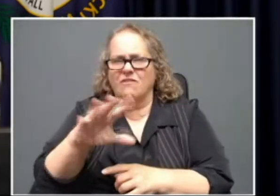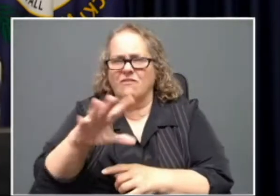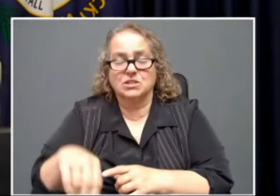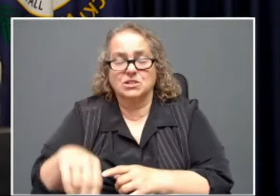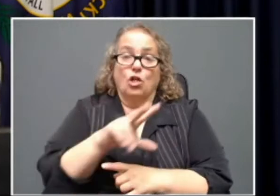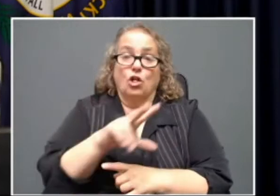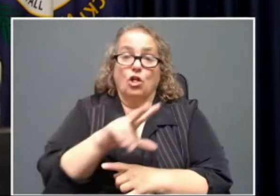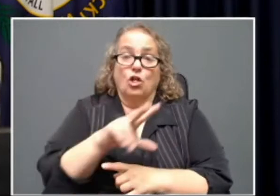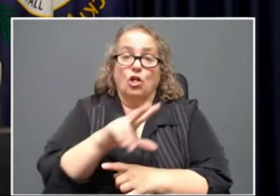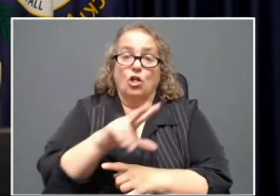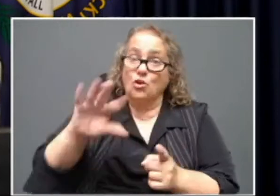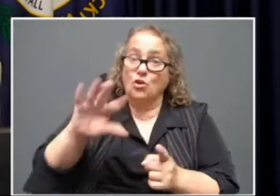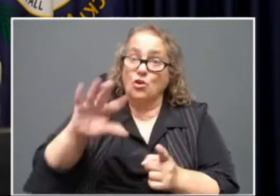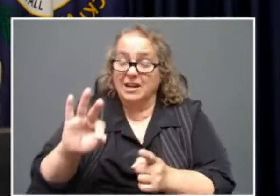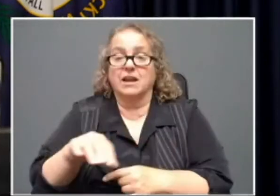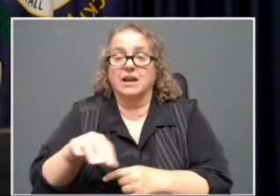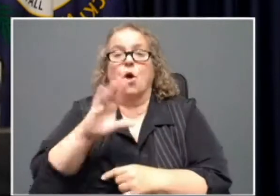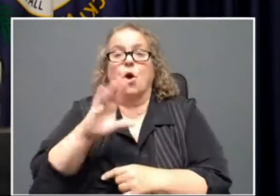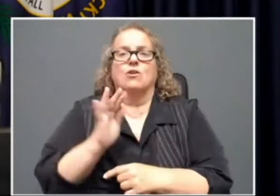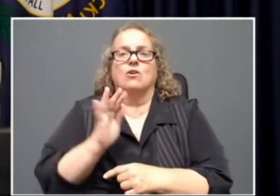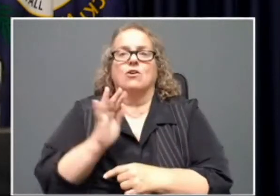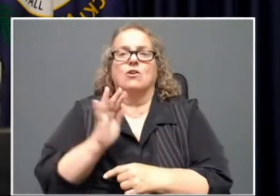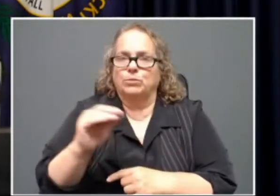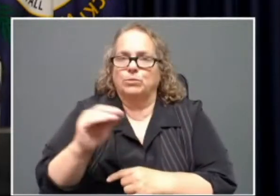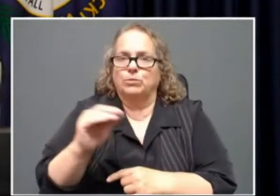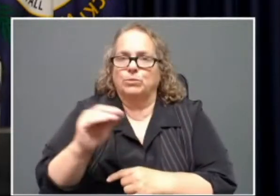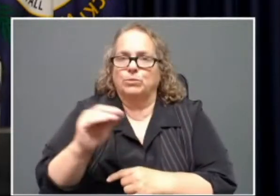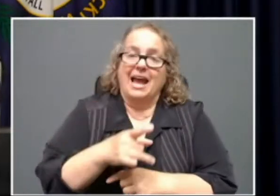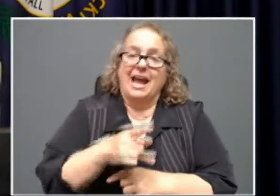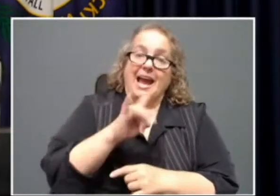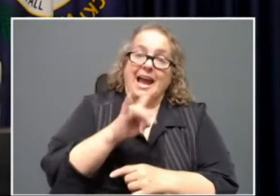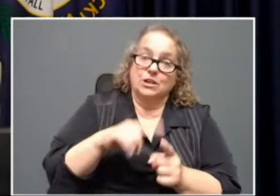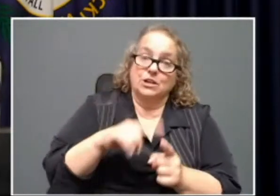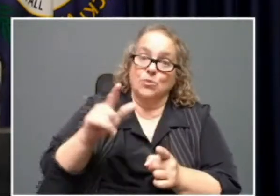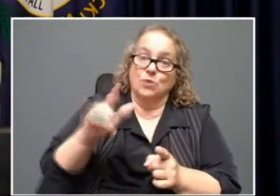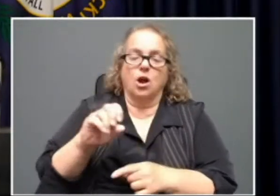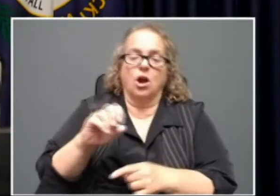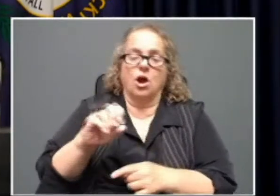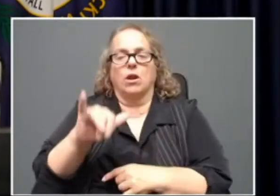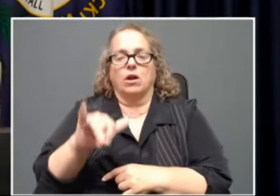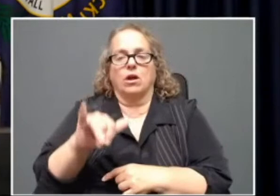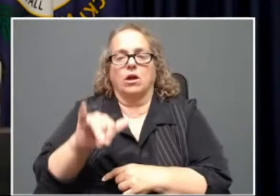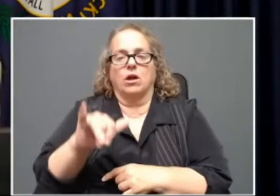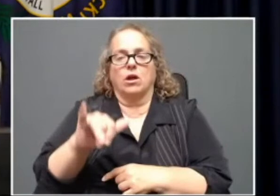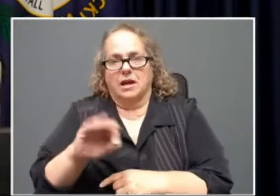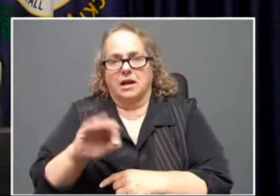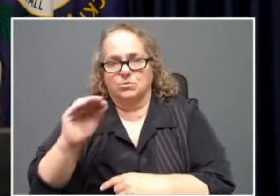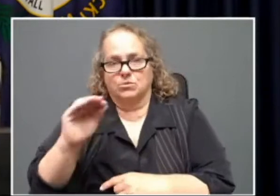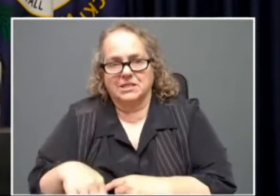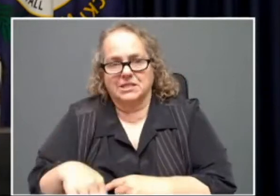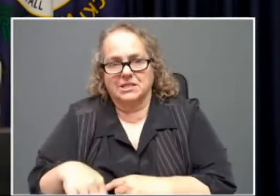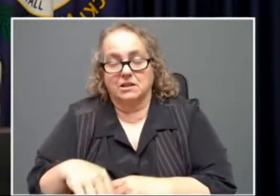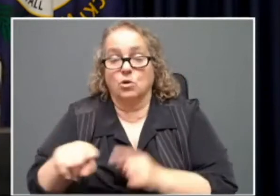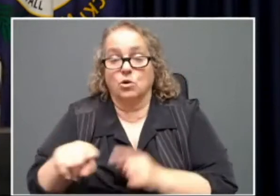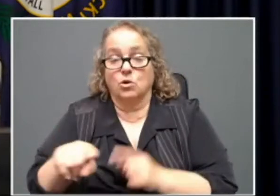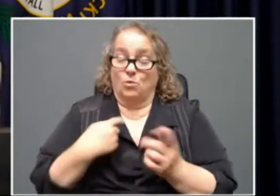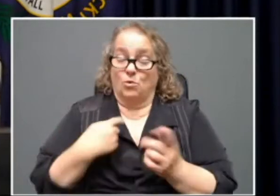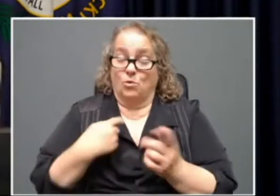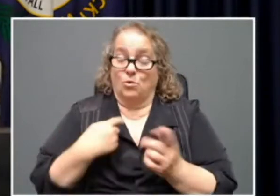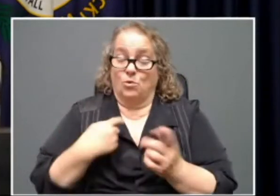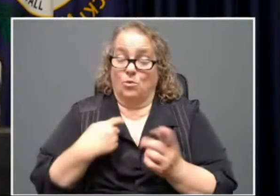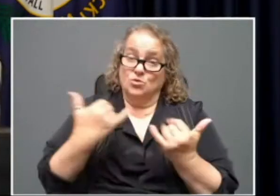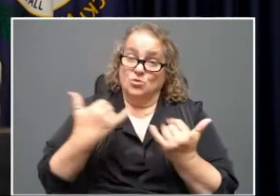just 40%. 18 to 29, just 29%. When we go over today's report,